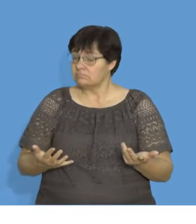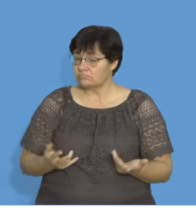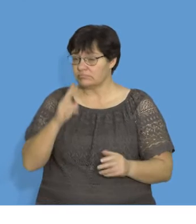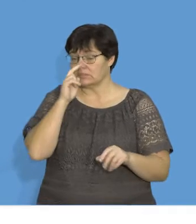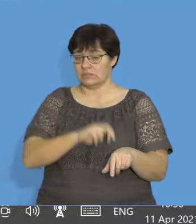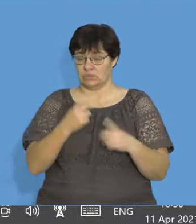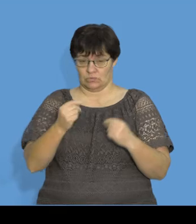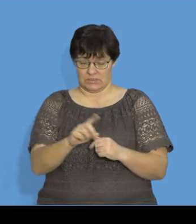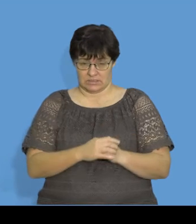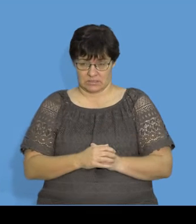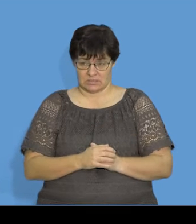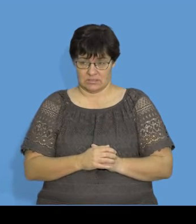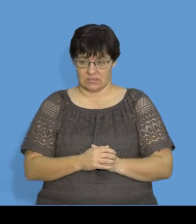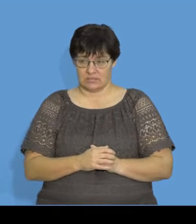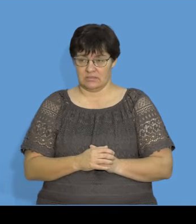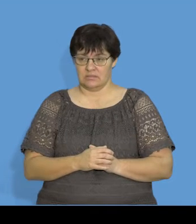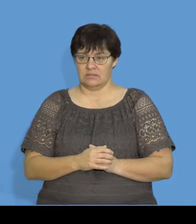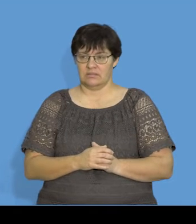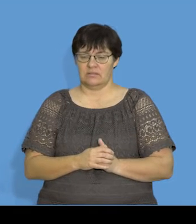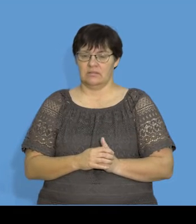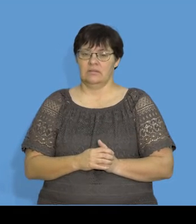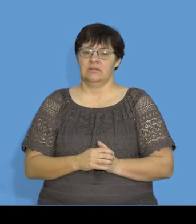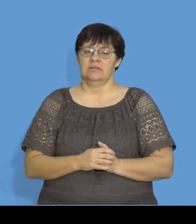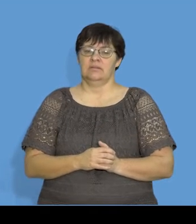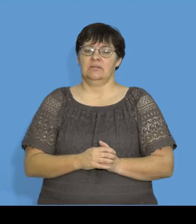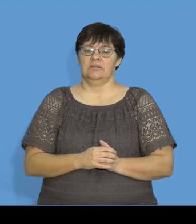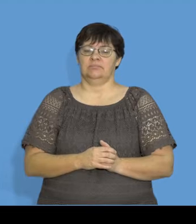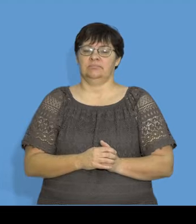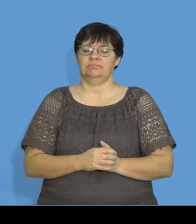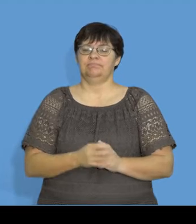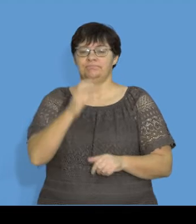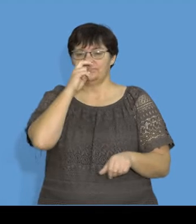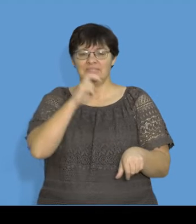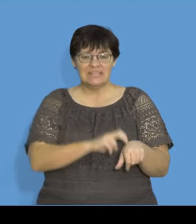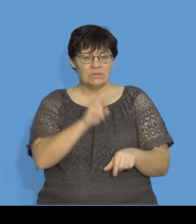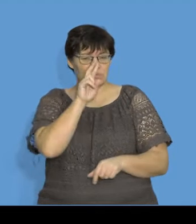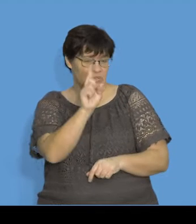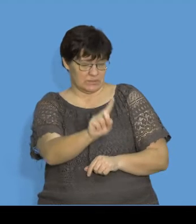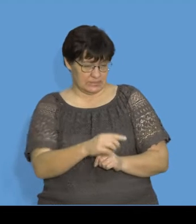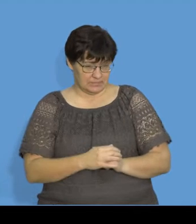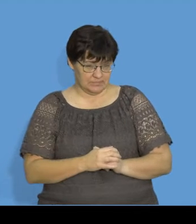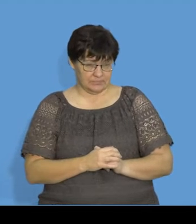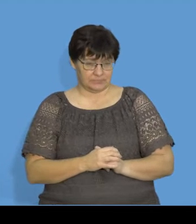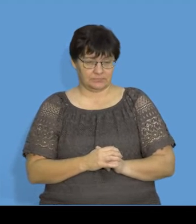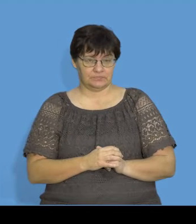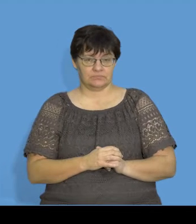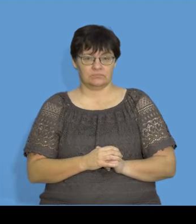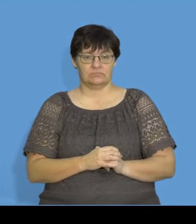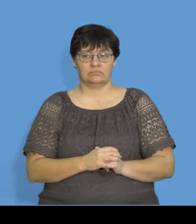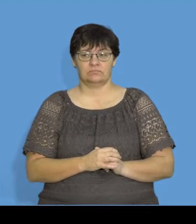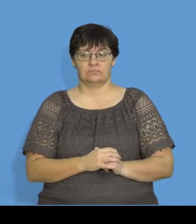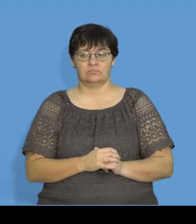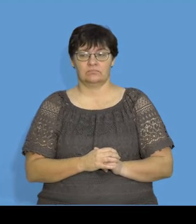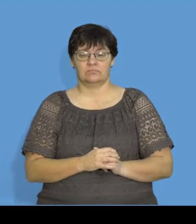now what we need to do is when we come back here, okay, what I needed you to see with this is that we